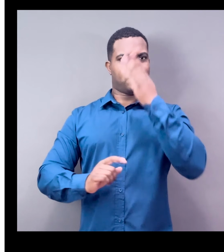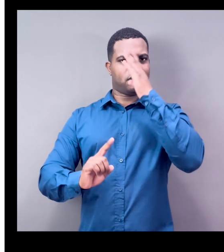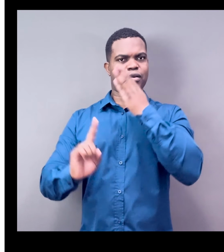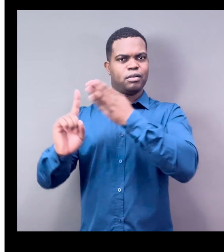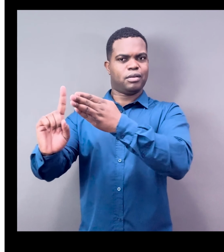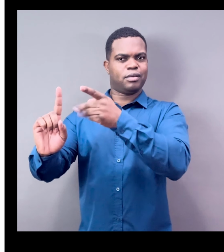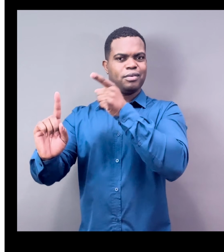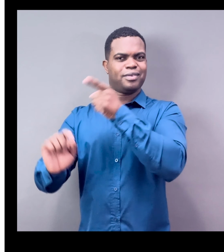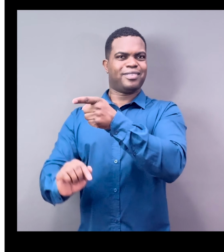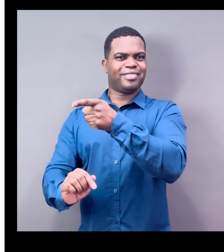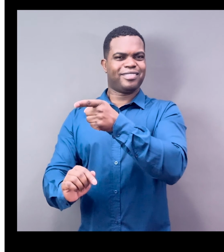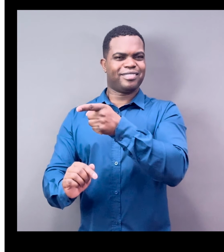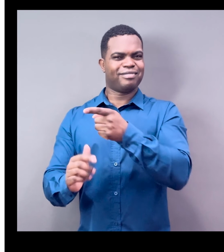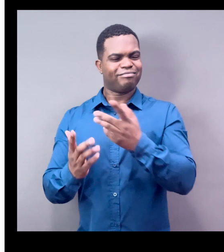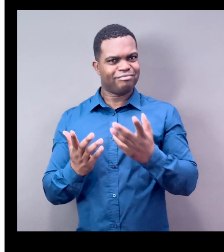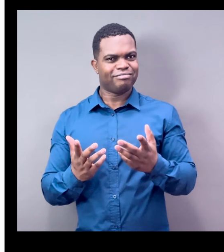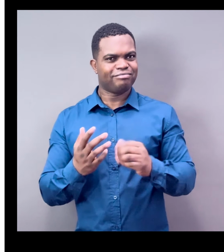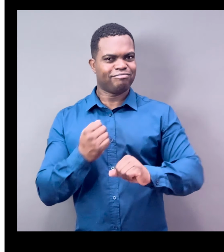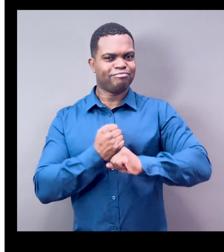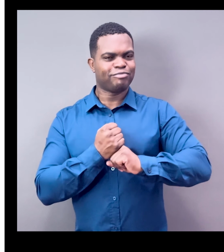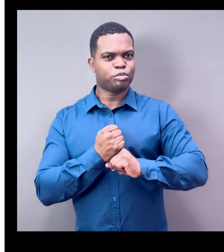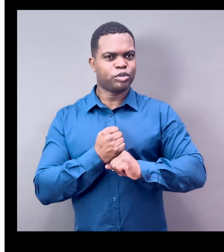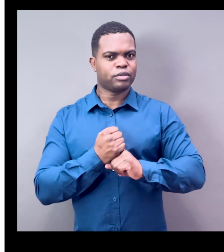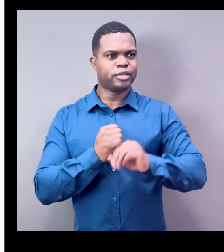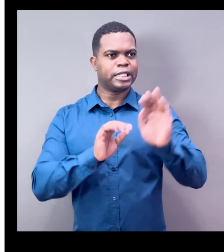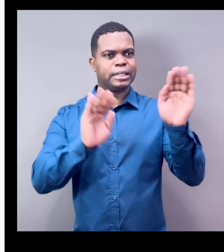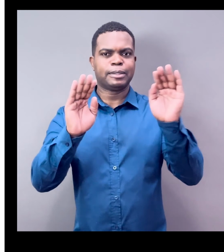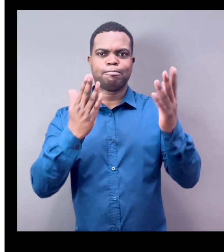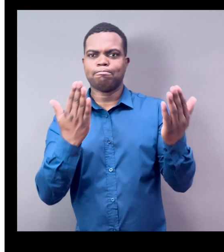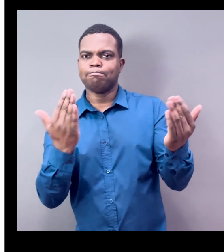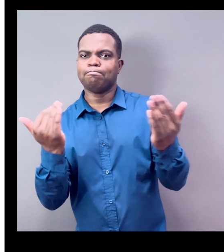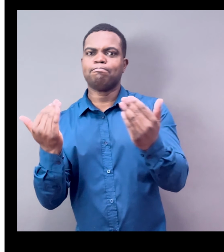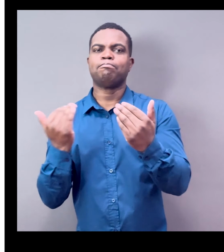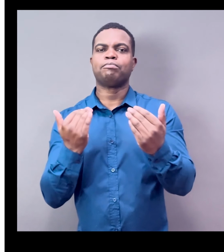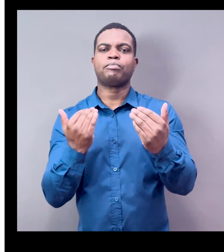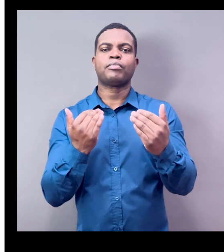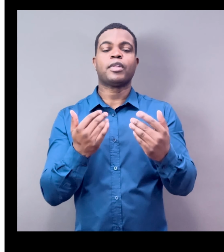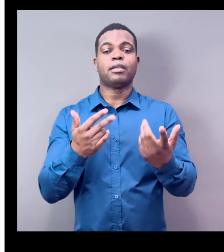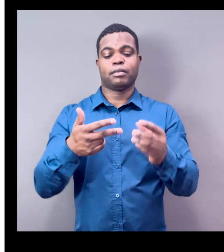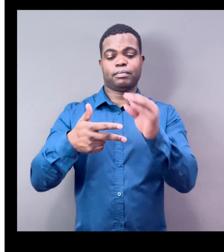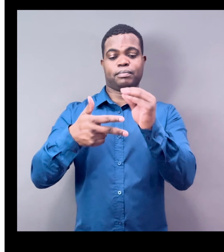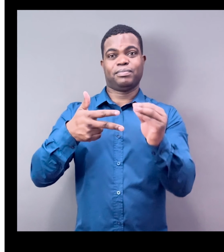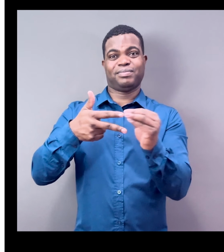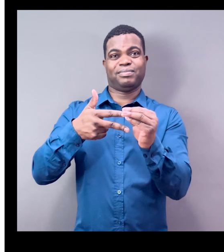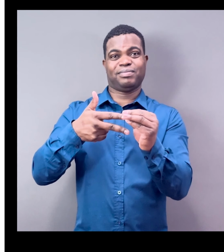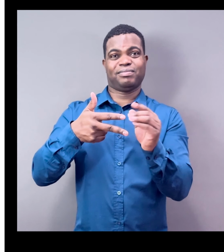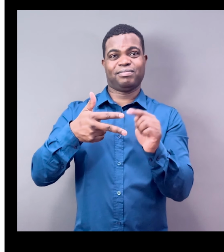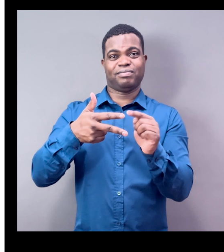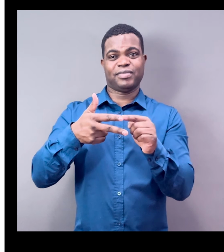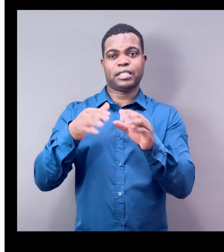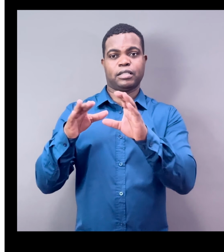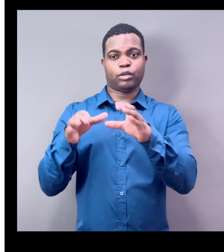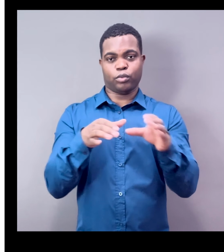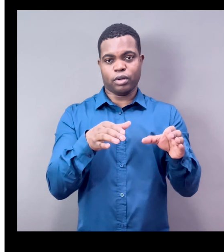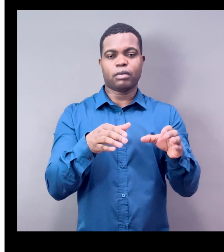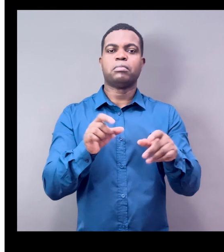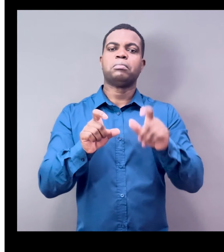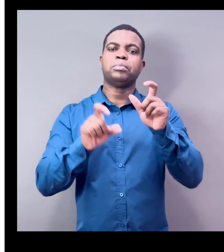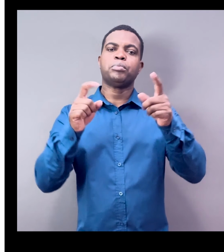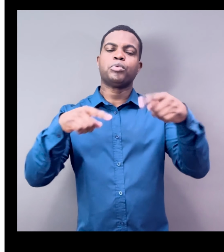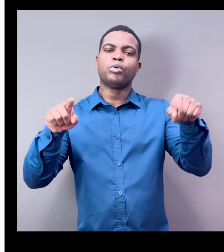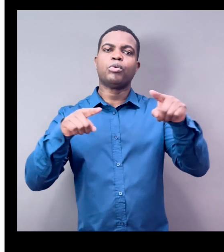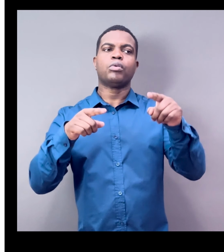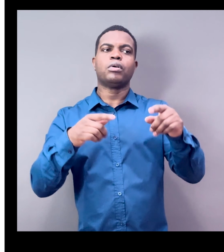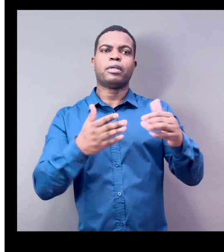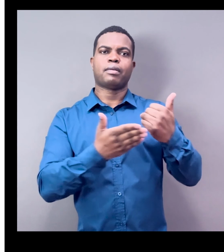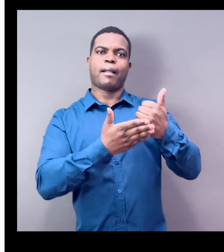for example, you've been able to get the buy-ins of the key stakeholders or the secondary stakeholders within that community. These